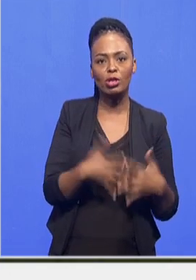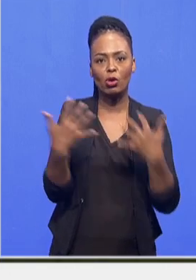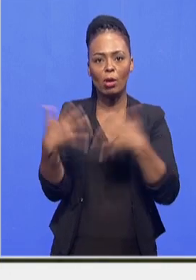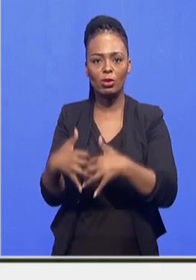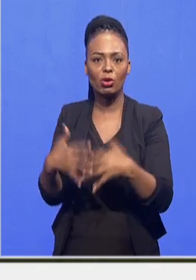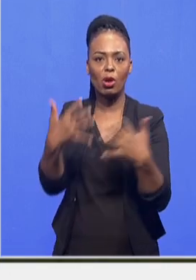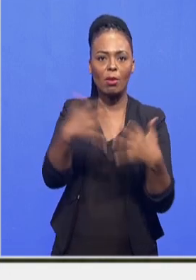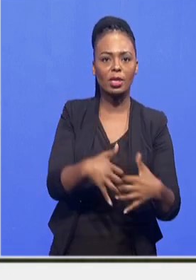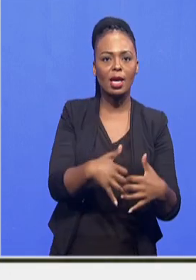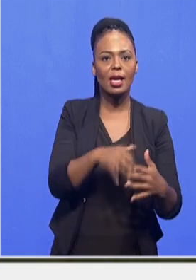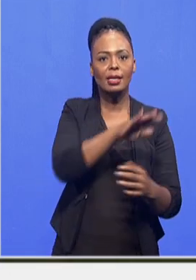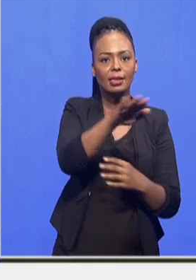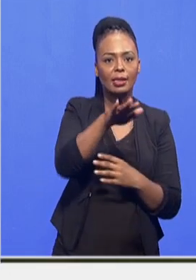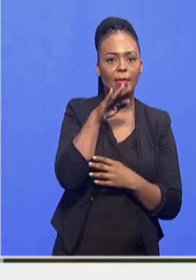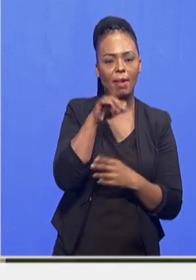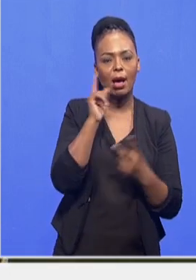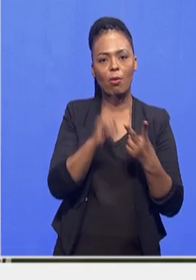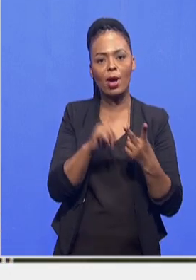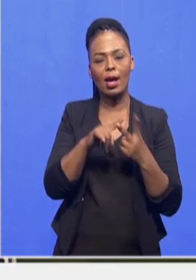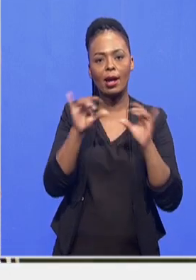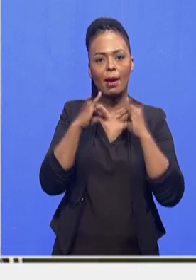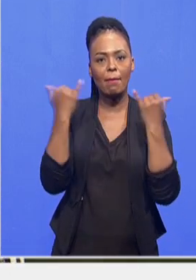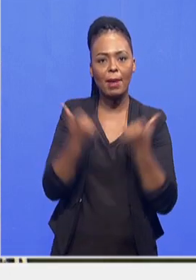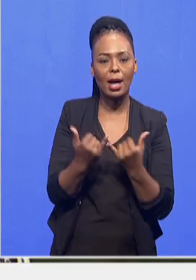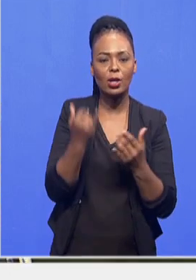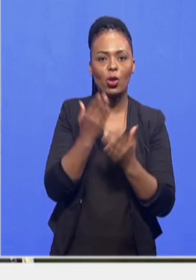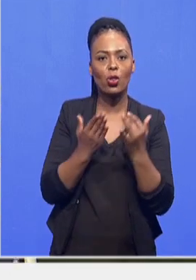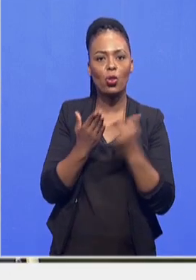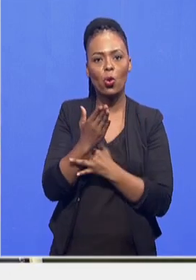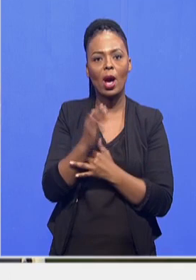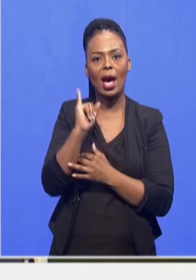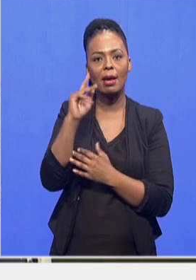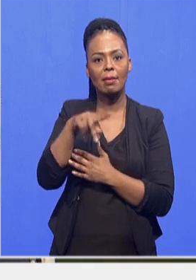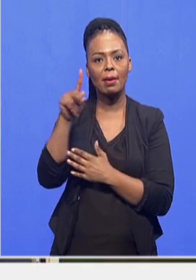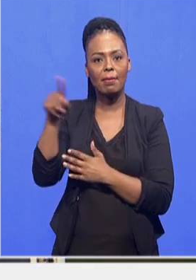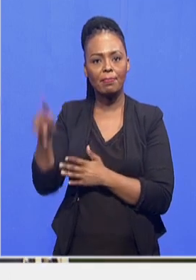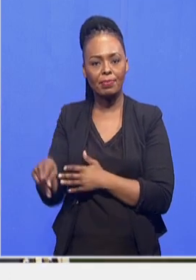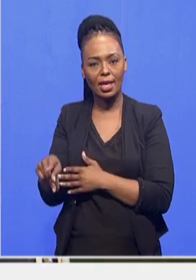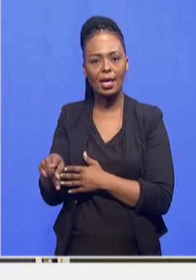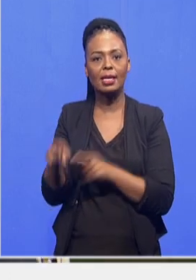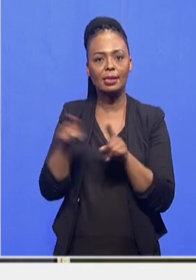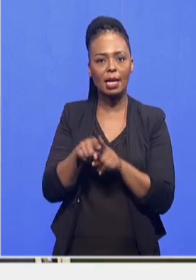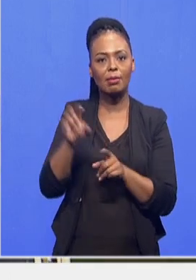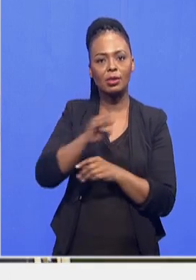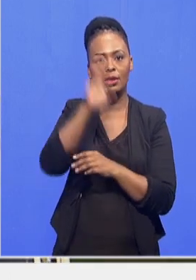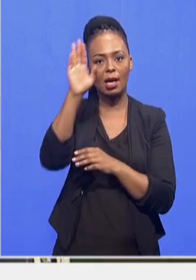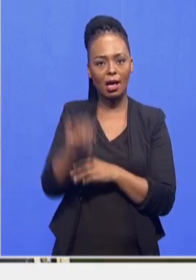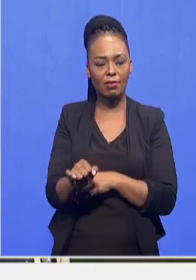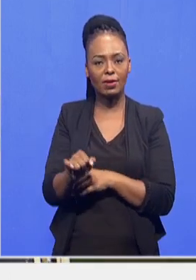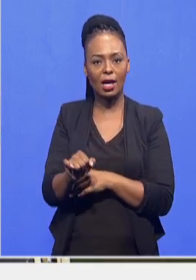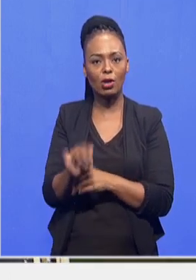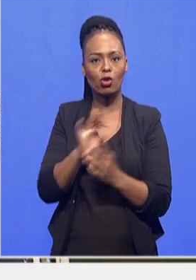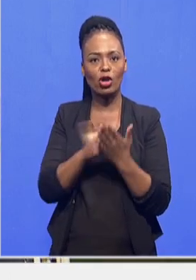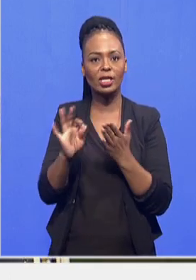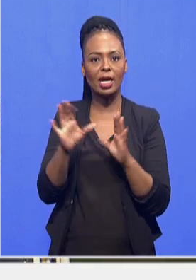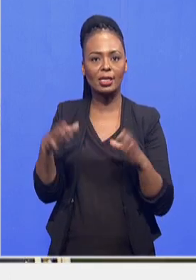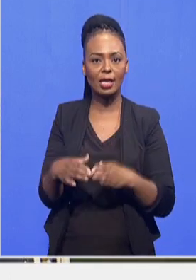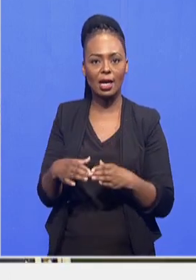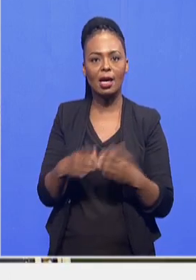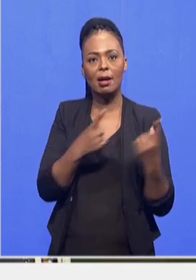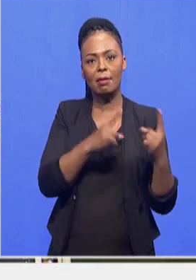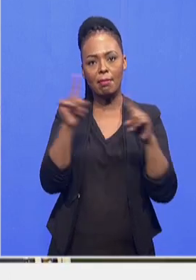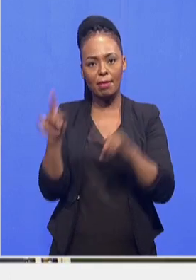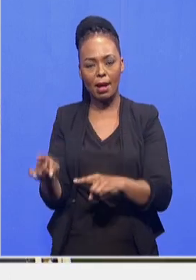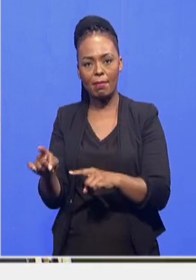the Zimbabwean companies through independent power producers and South African EPC contractors. We have seen projects that have